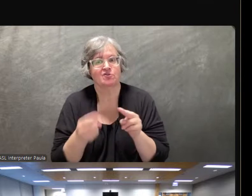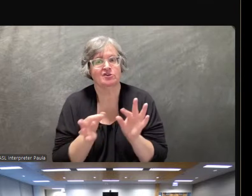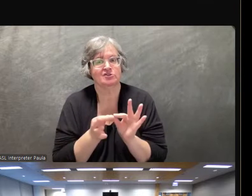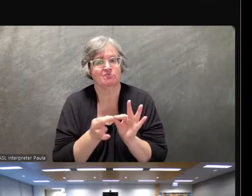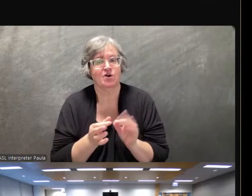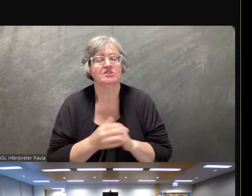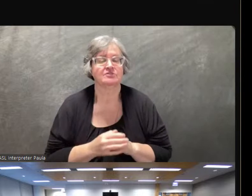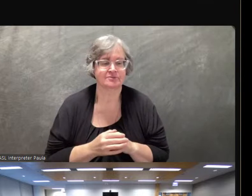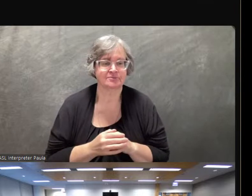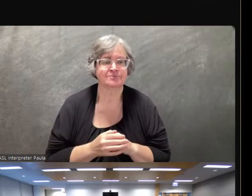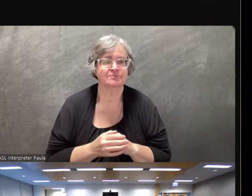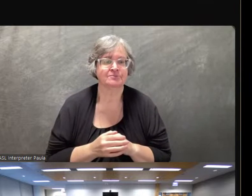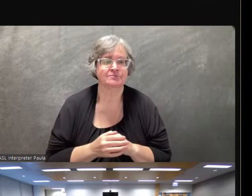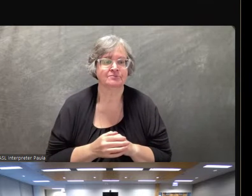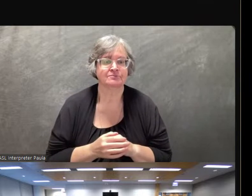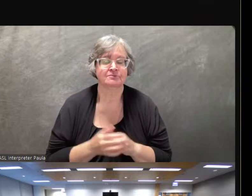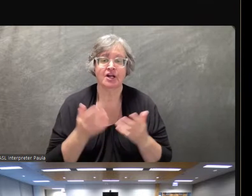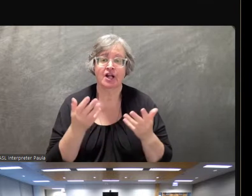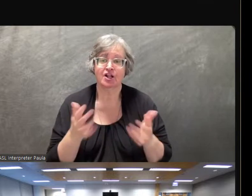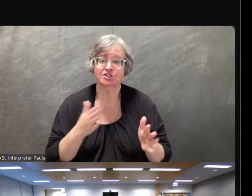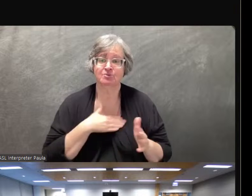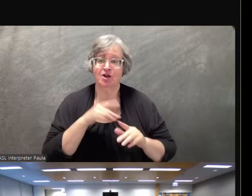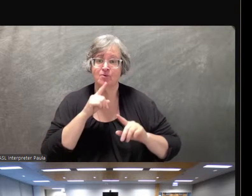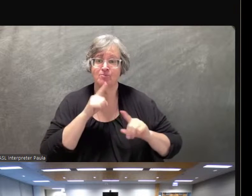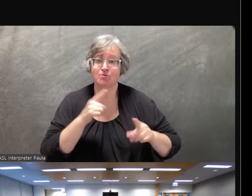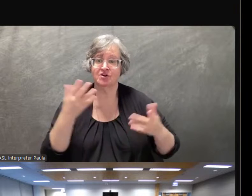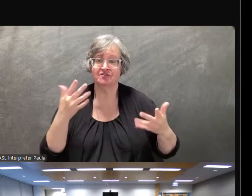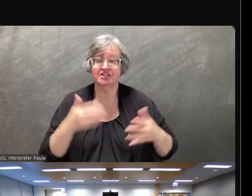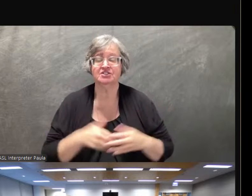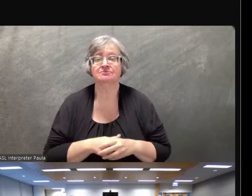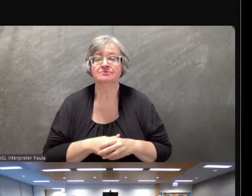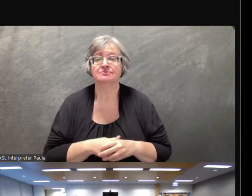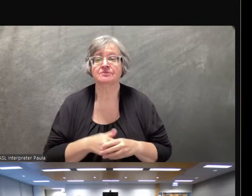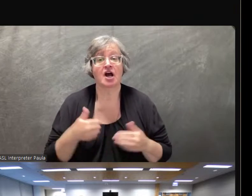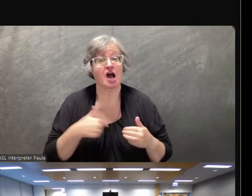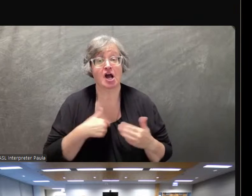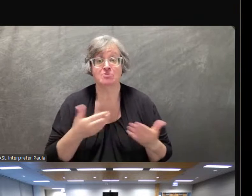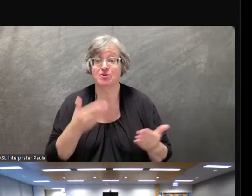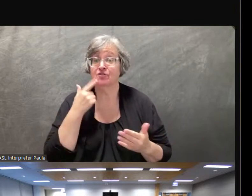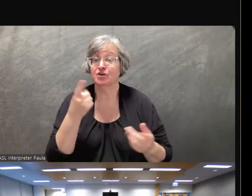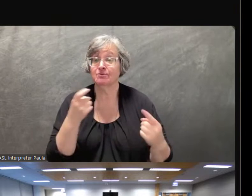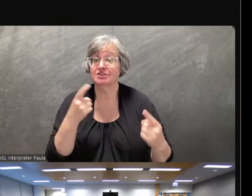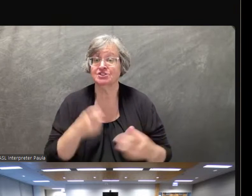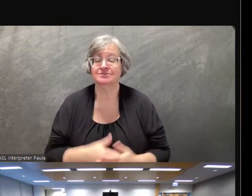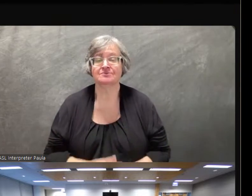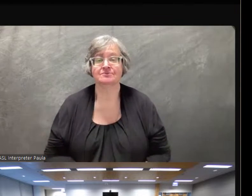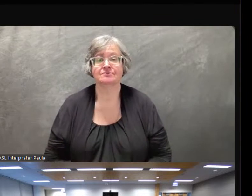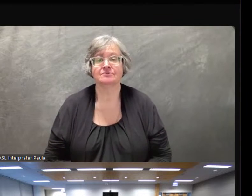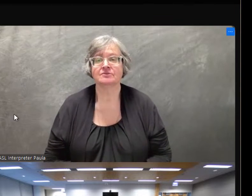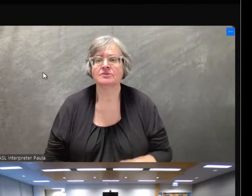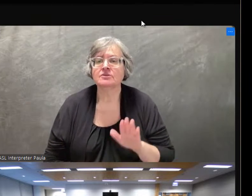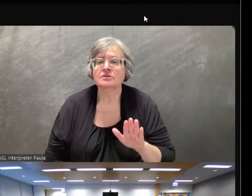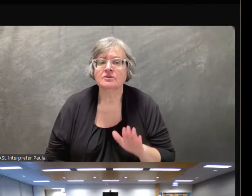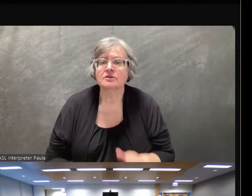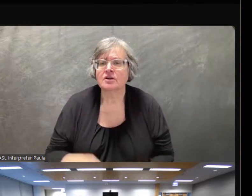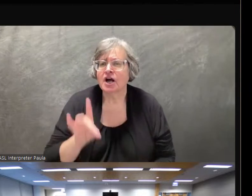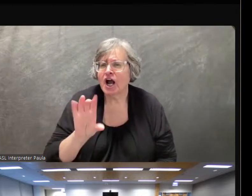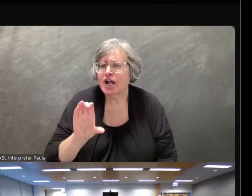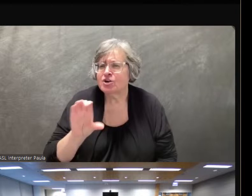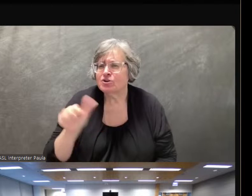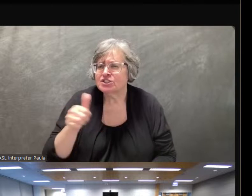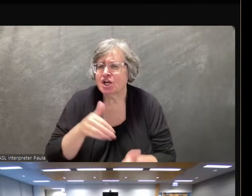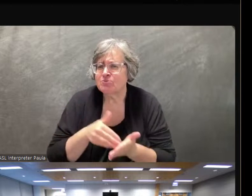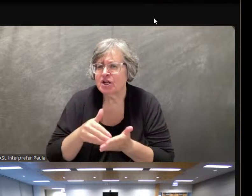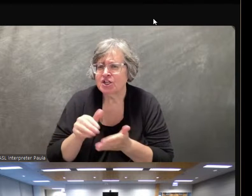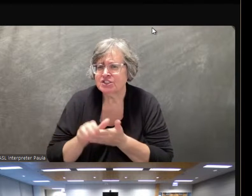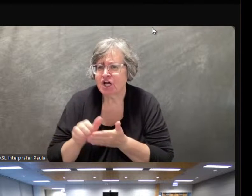oil. That concludes my report. I'm available for any questions. The 810 million that's left in the federal